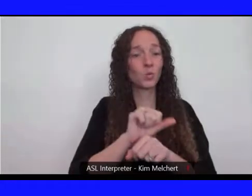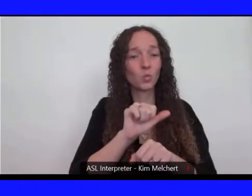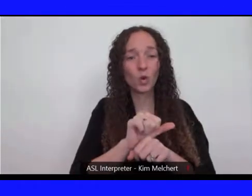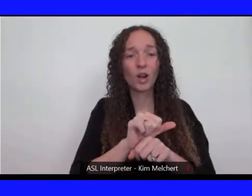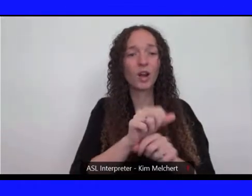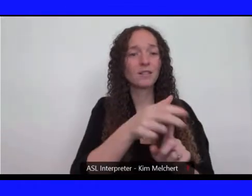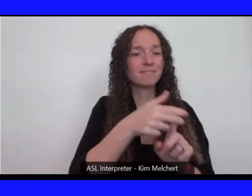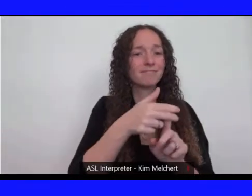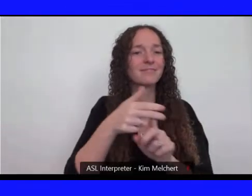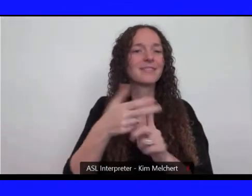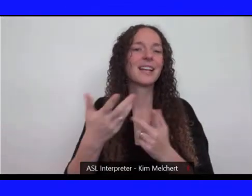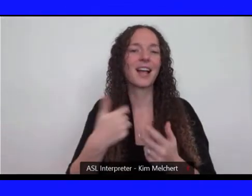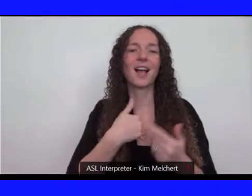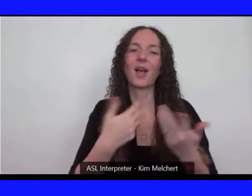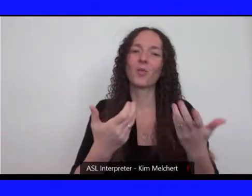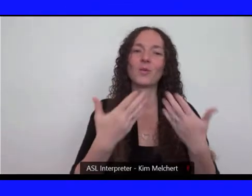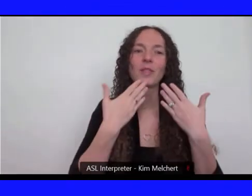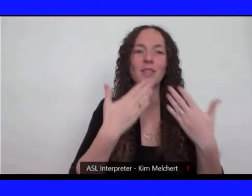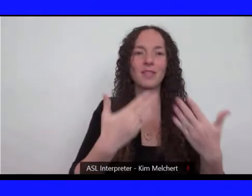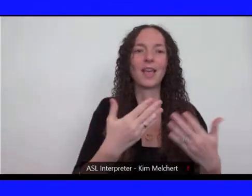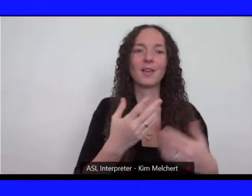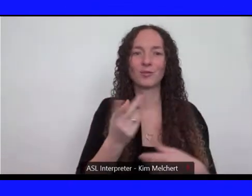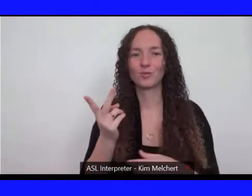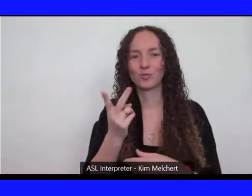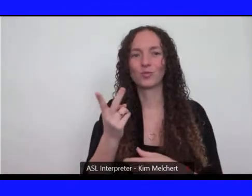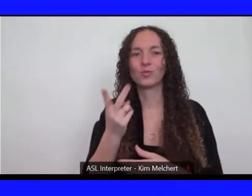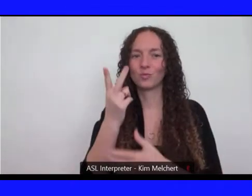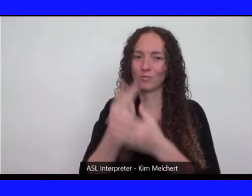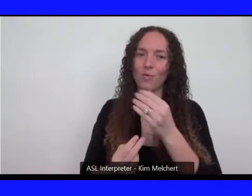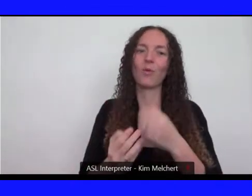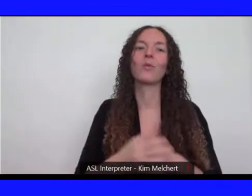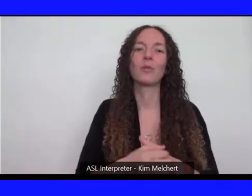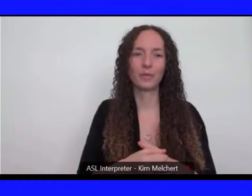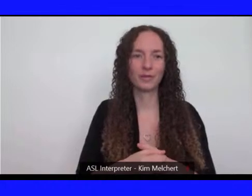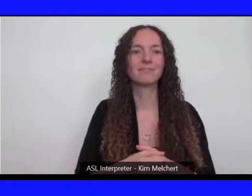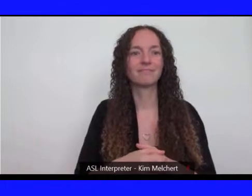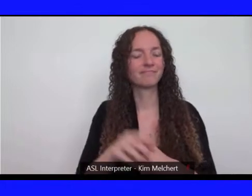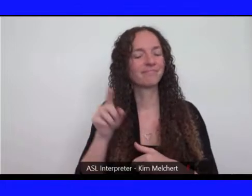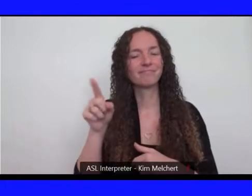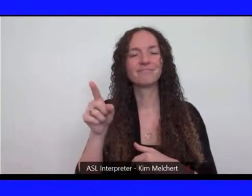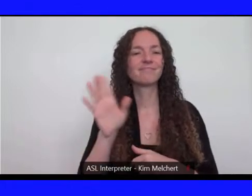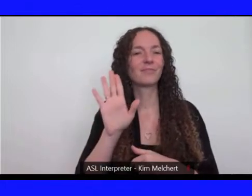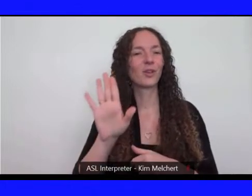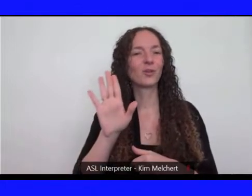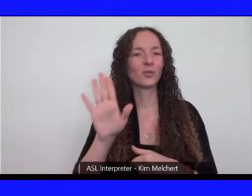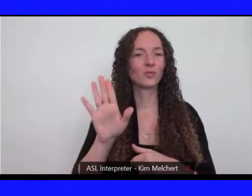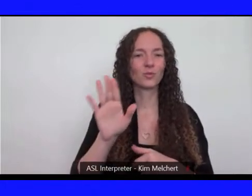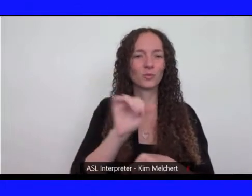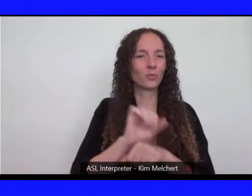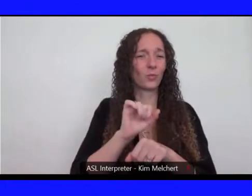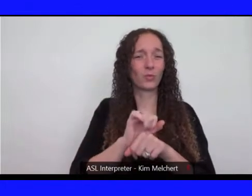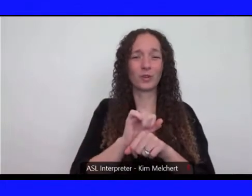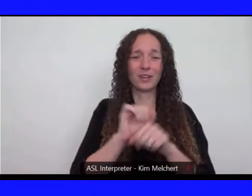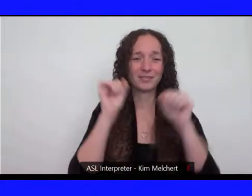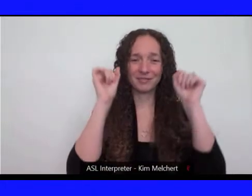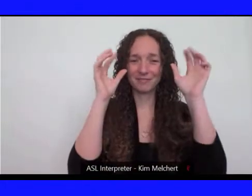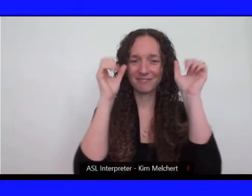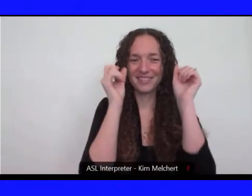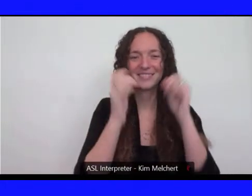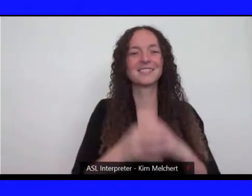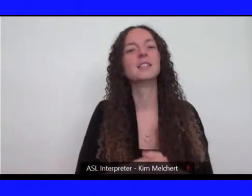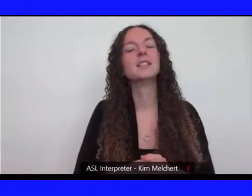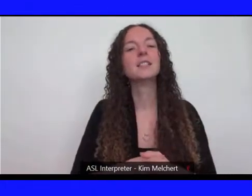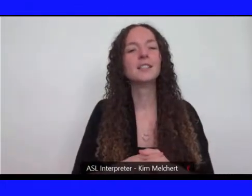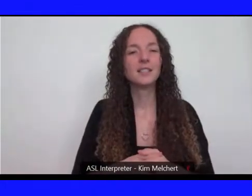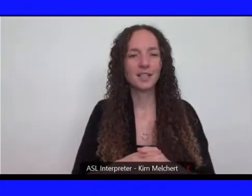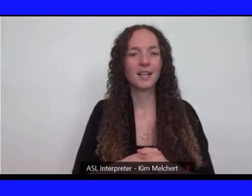of leading and communicating the importance to have that very strong financial foundation. So thank you